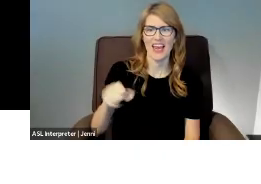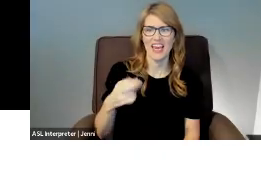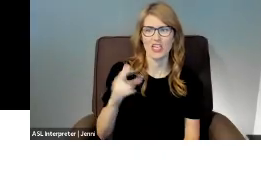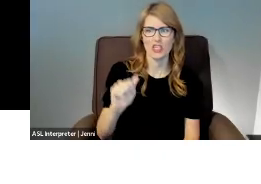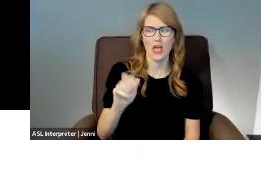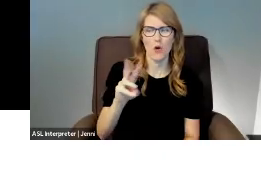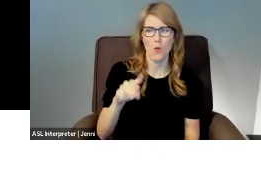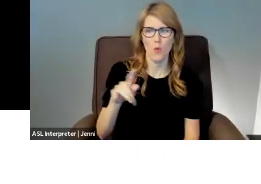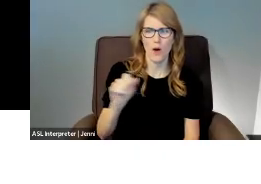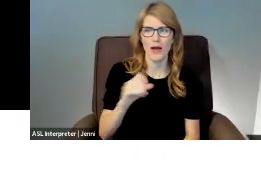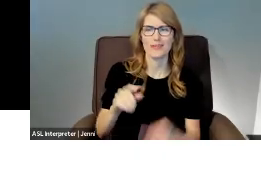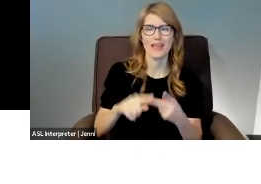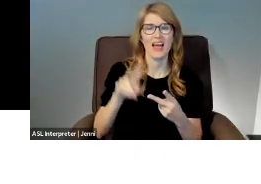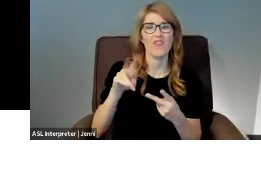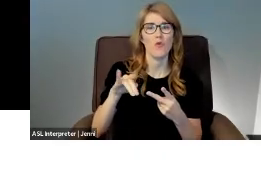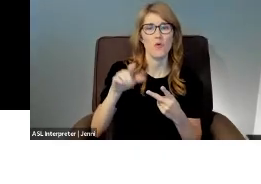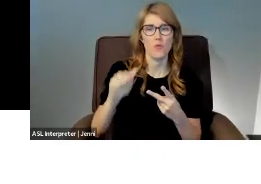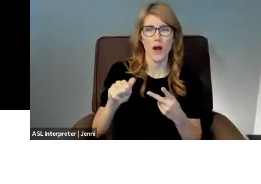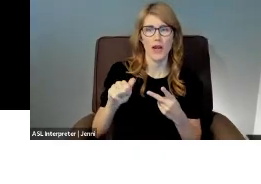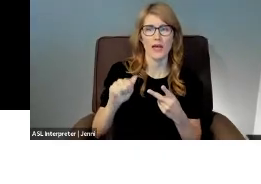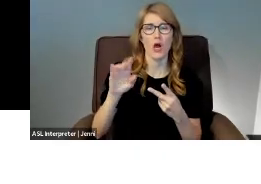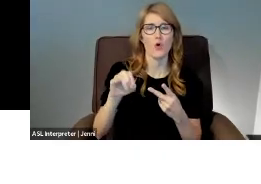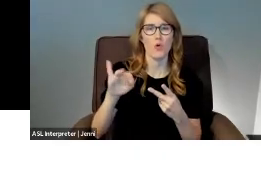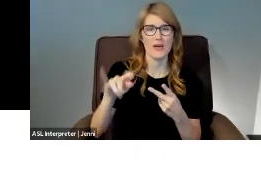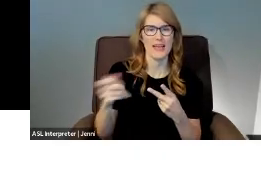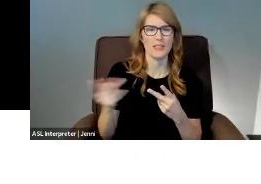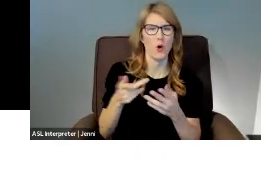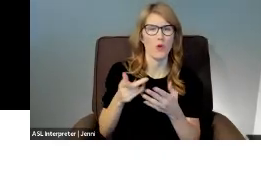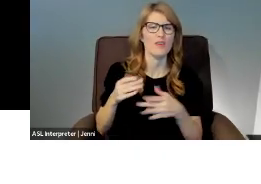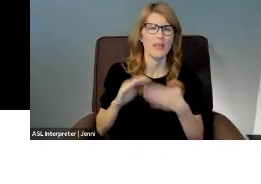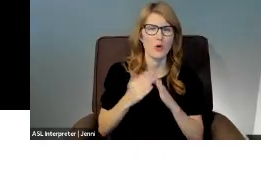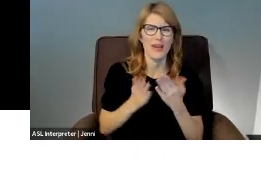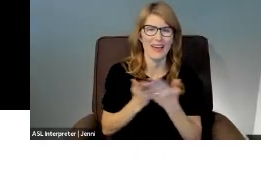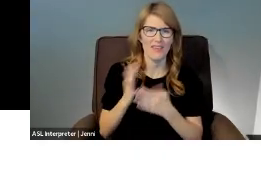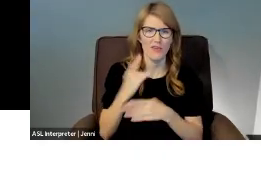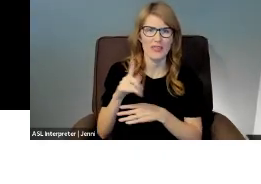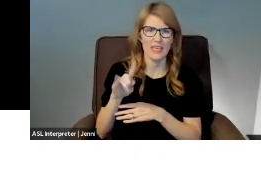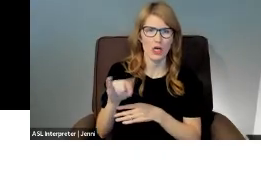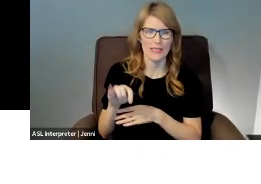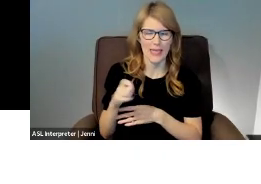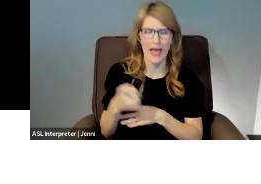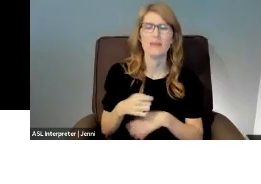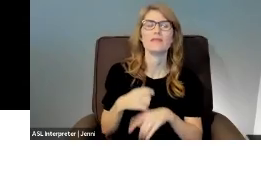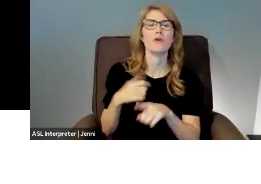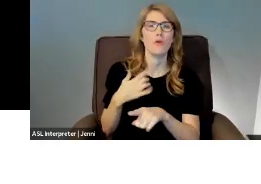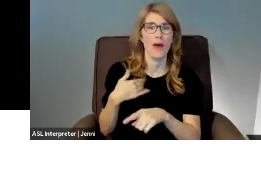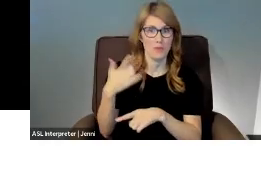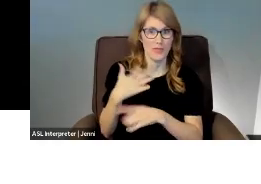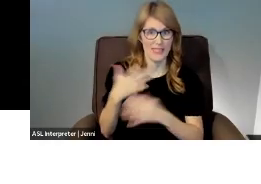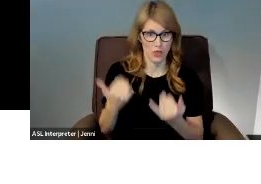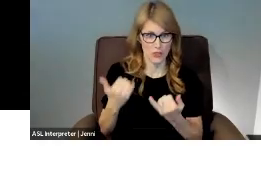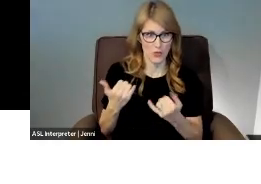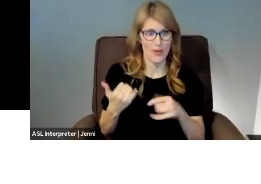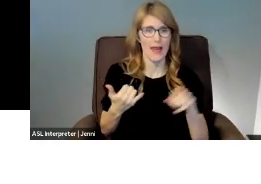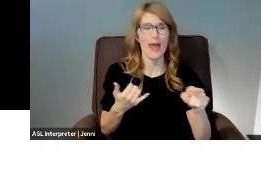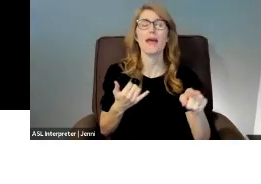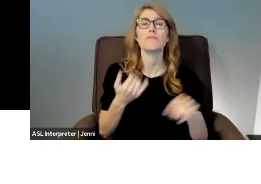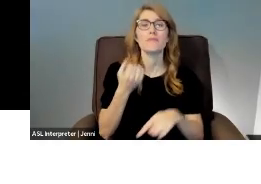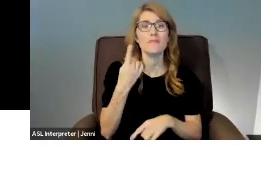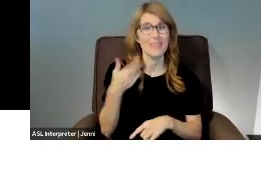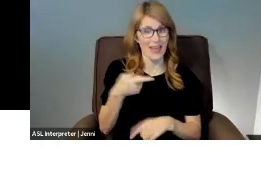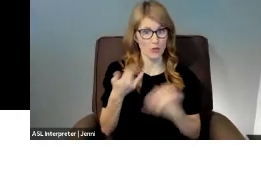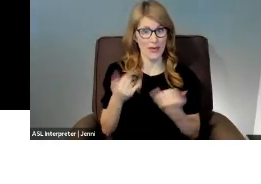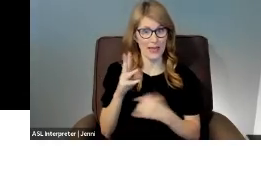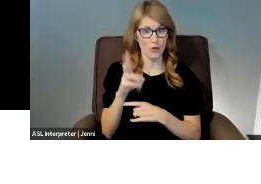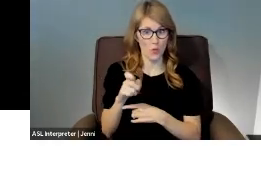Community Navigators for DRTX. Myself, Taisha, and Veronica will be your presenters today. This webinar is brought to you in